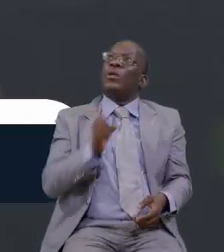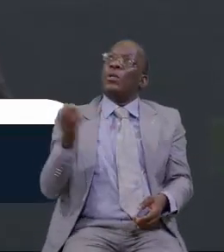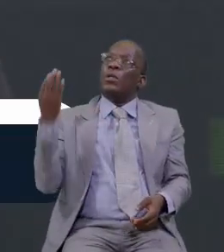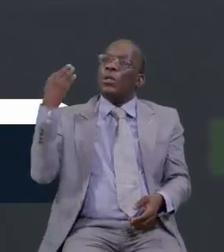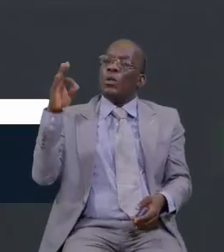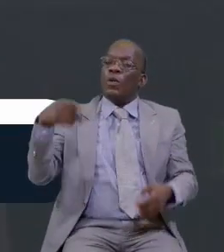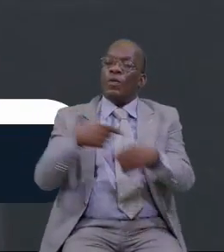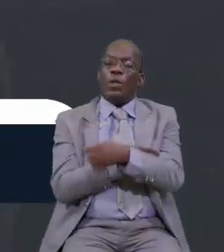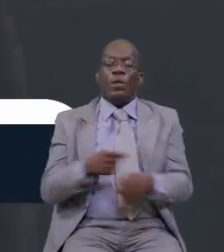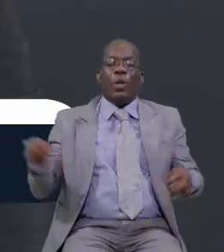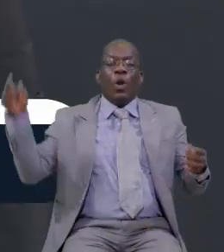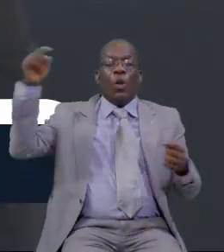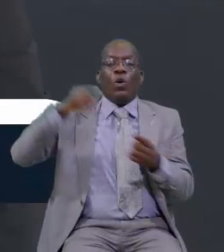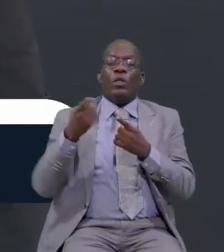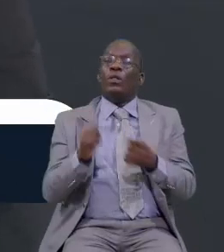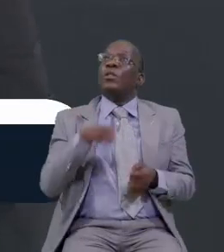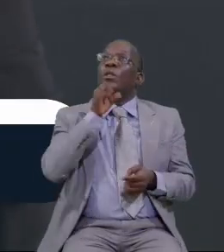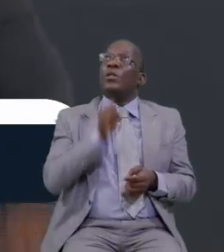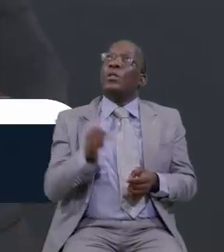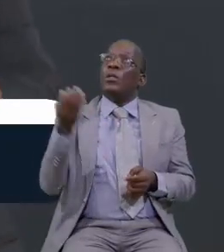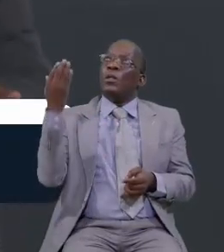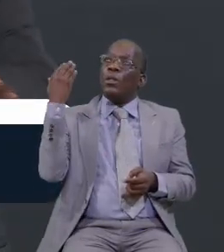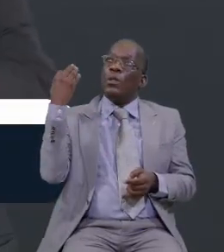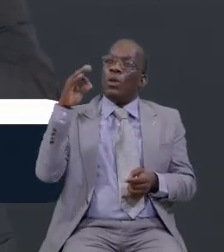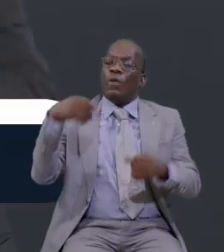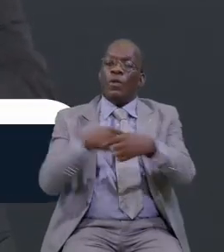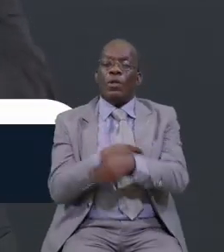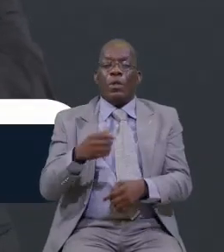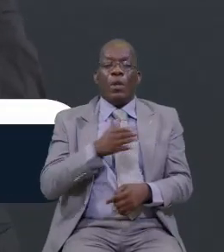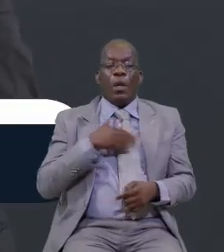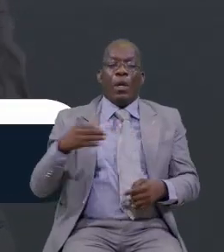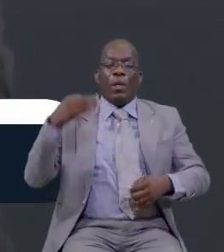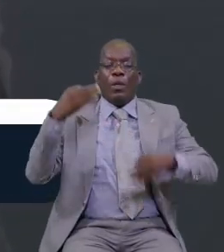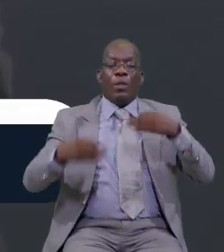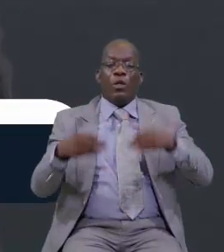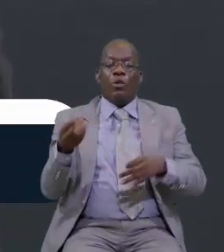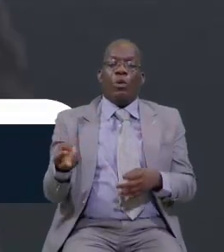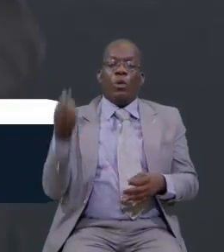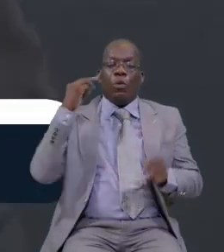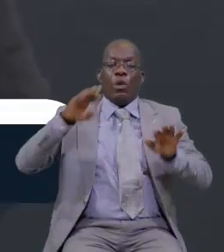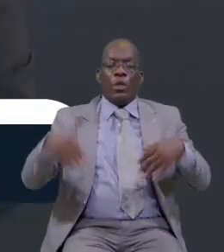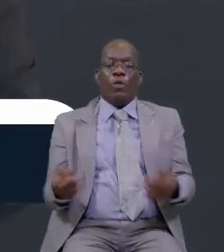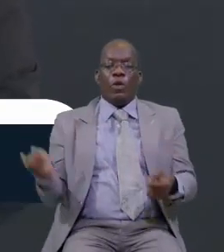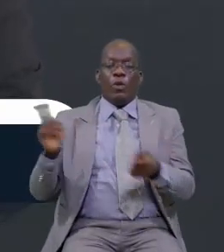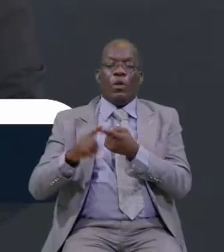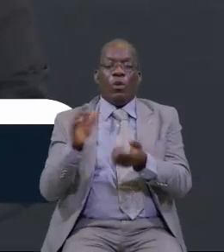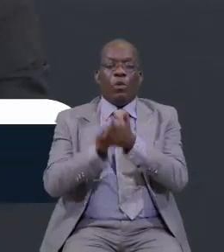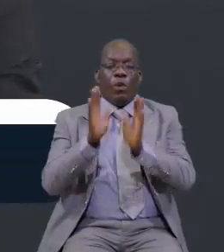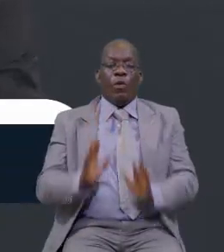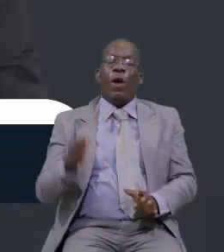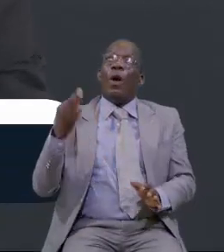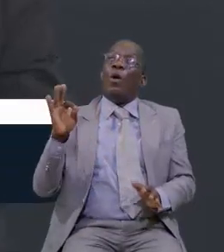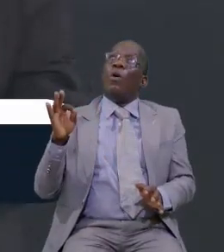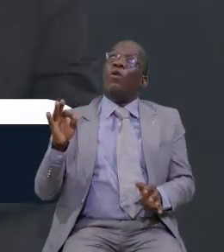Days came, and judgment was given to the saints of the Most High, and